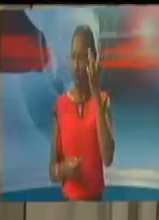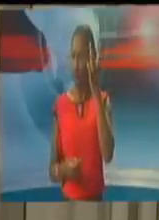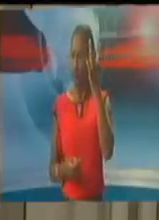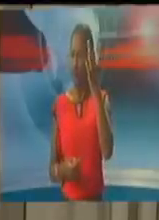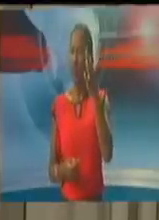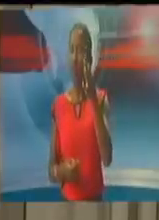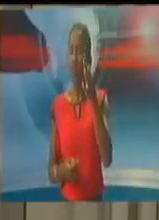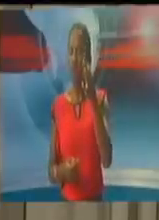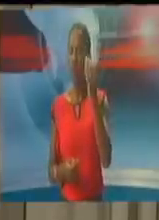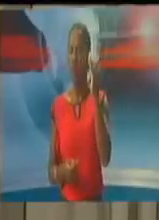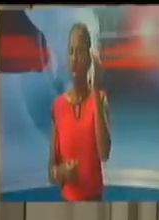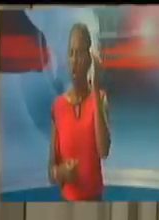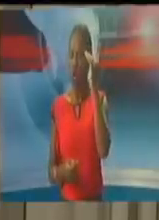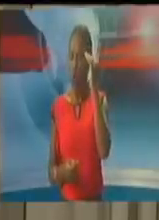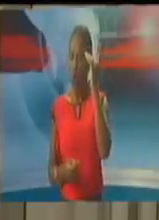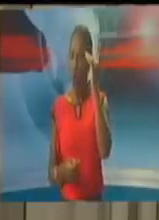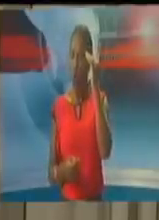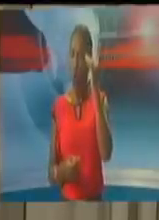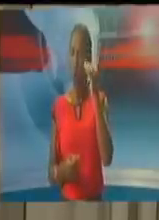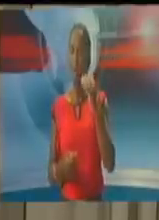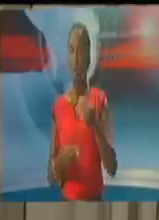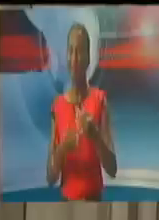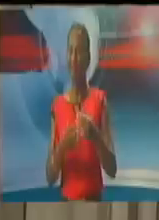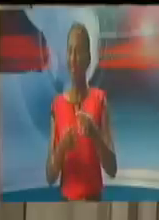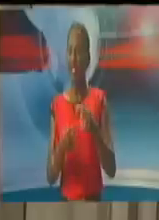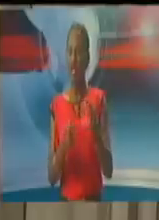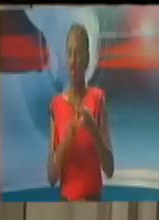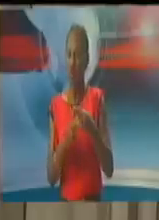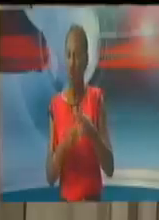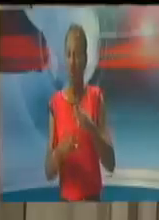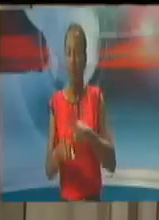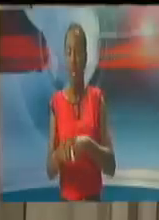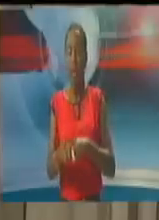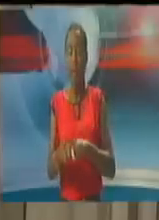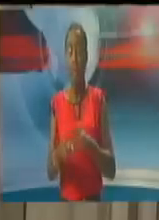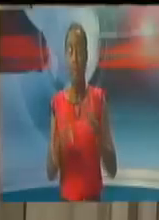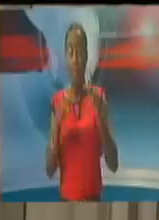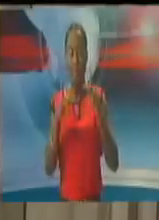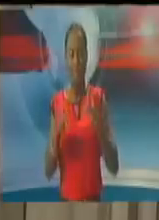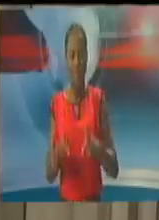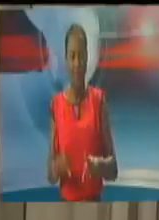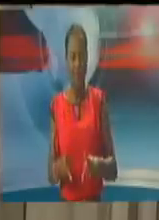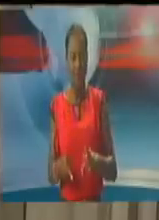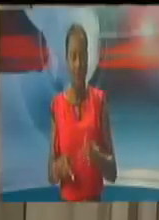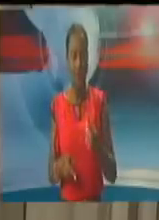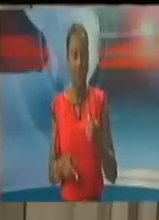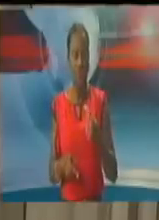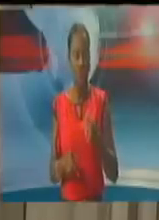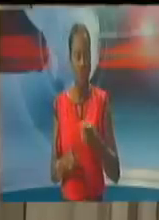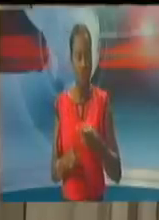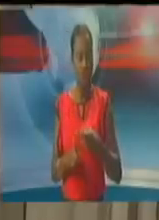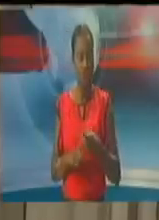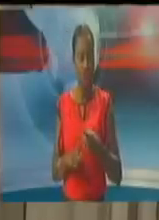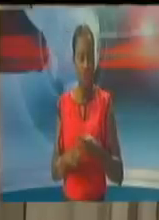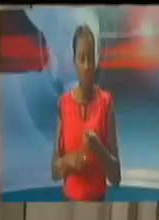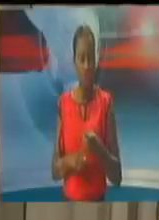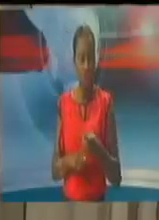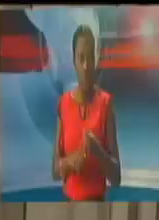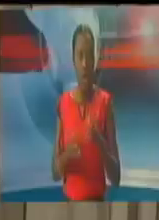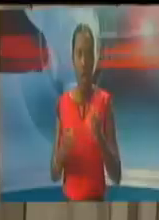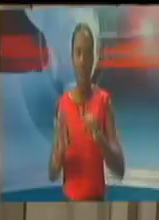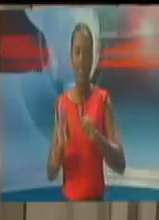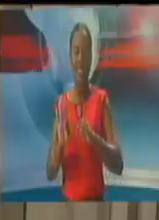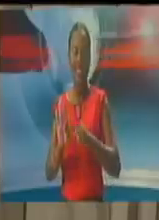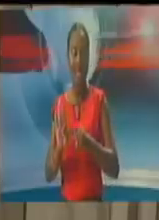of time before someone sought to throw some mischief amongst this. So I'd like to start by saying the